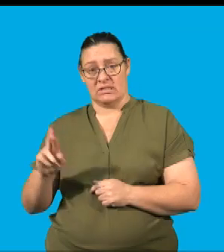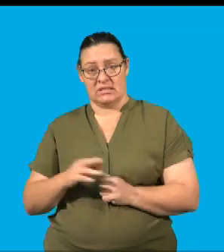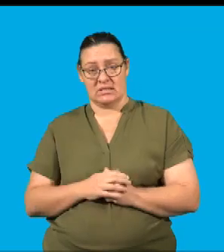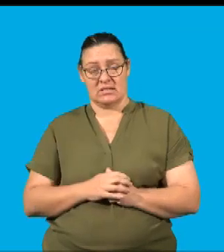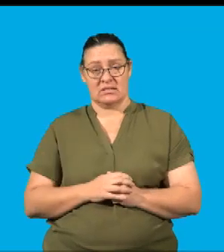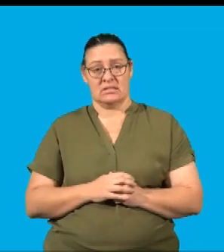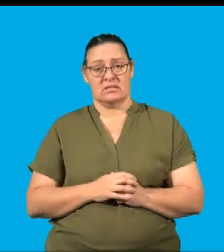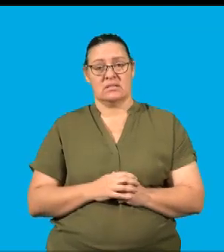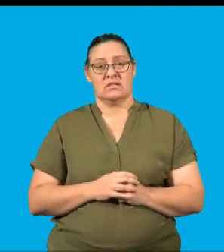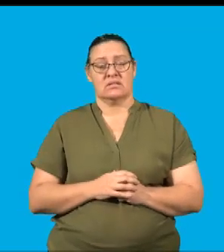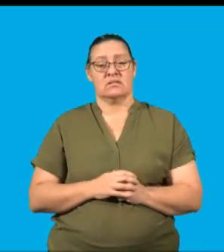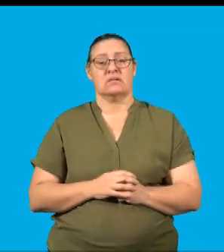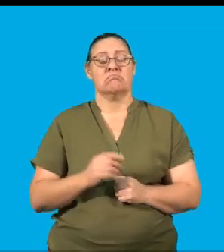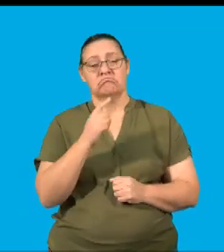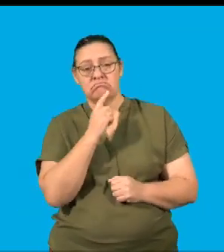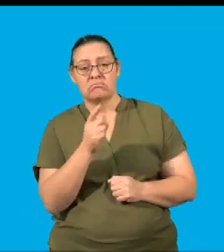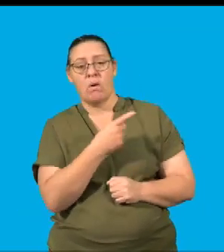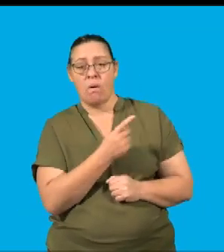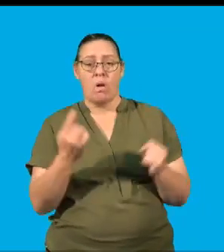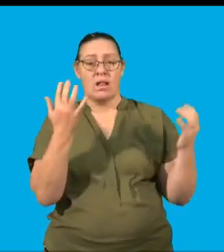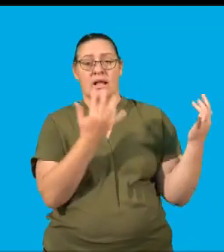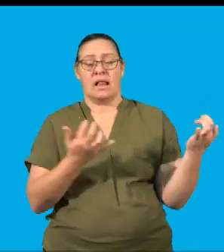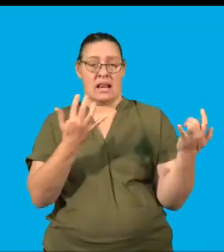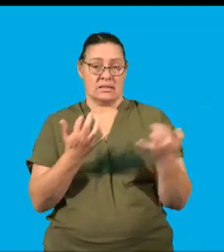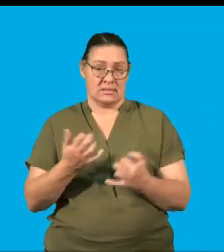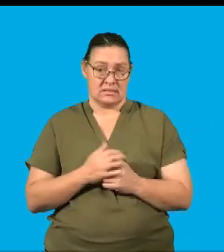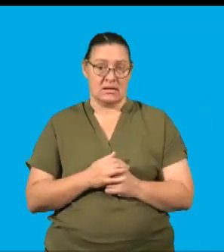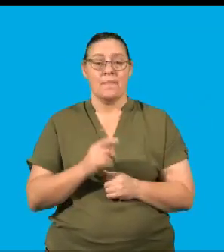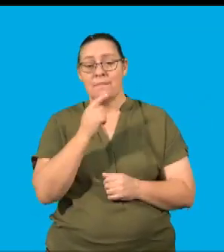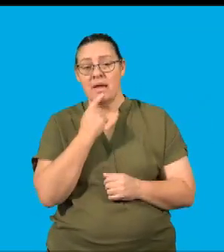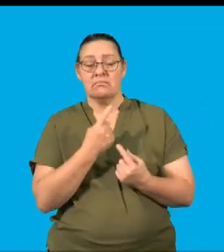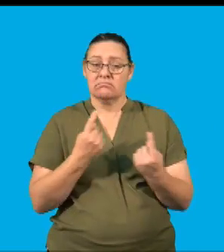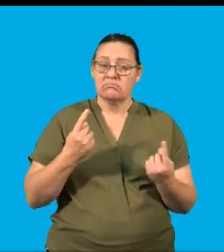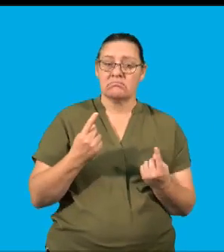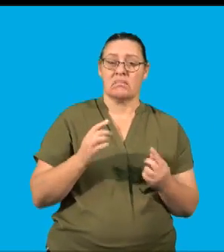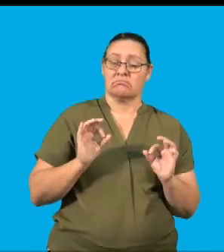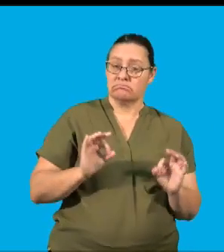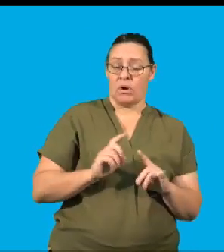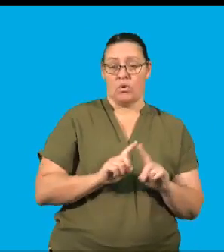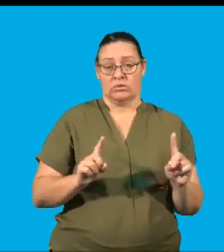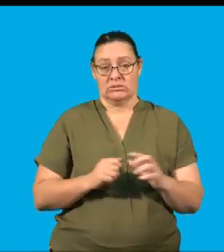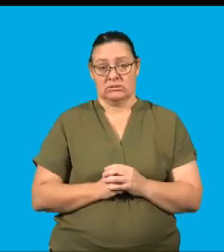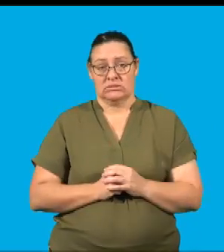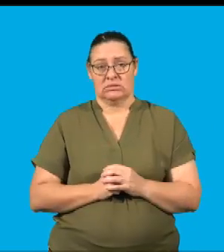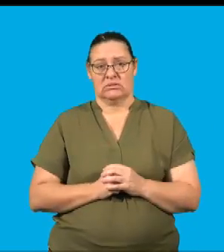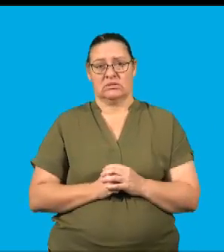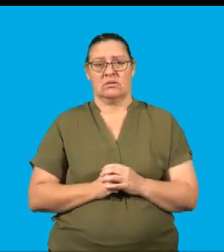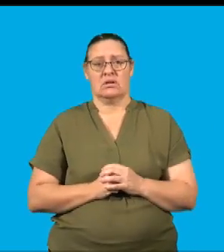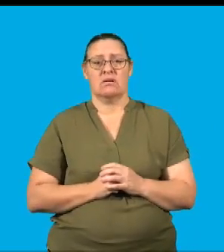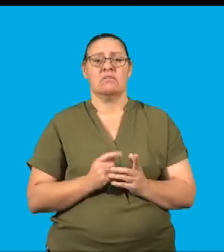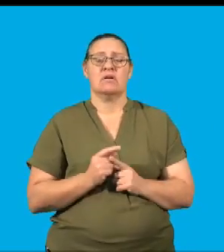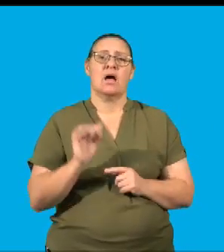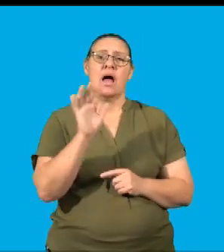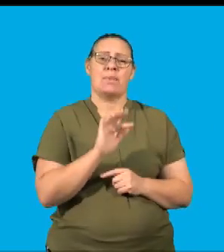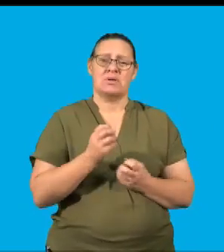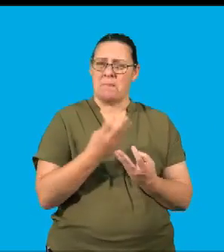35 rands. Verify, showing all calculations whether his statement is valid or not. So remember,